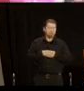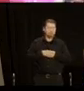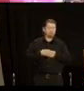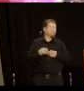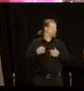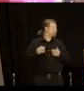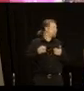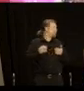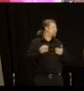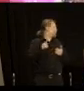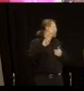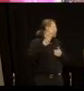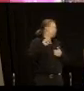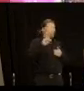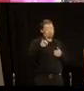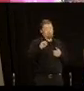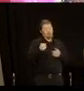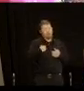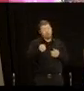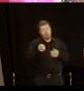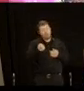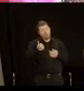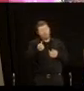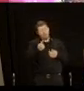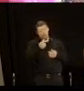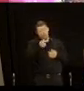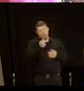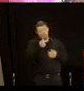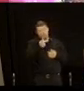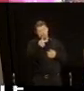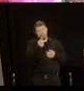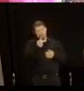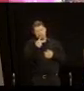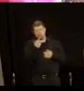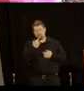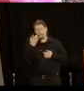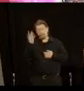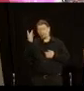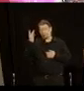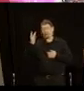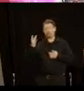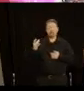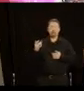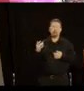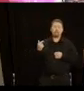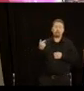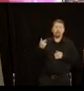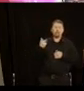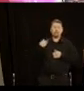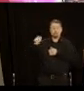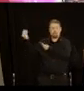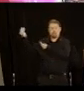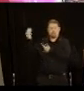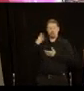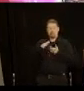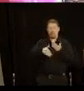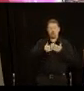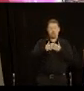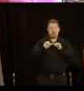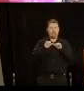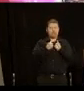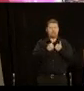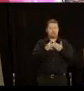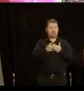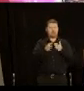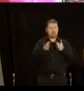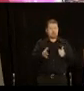I'm a little bit disappointed. So I was told that all the agency directors and heads were going to have to